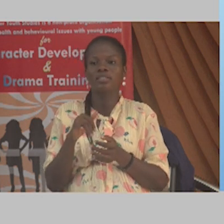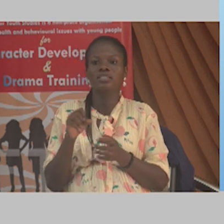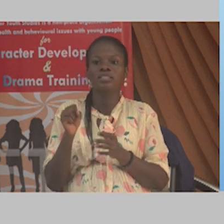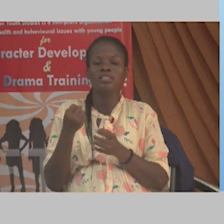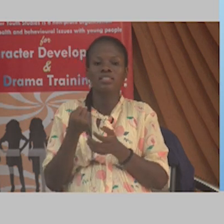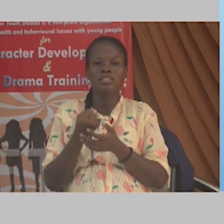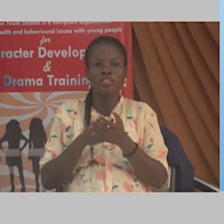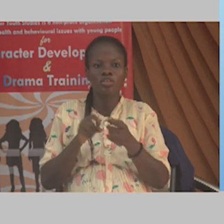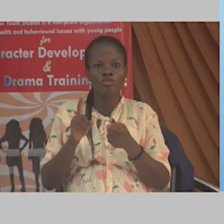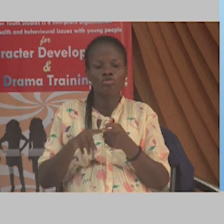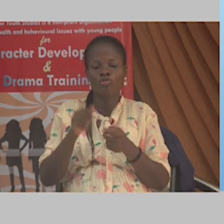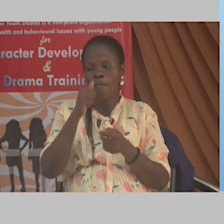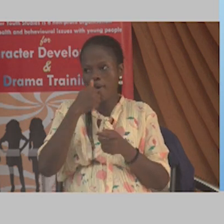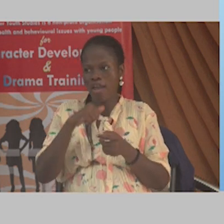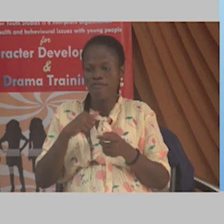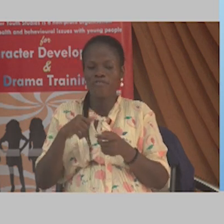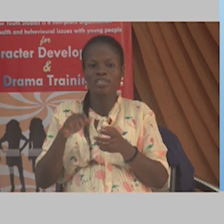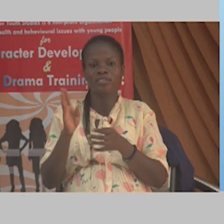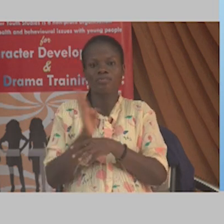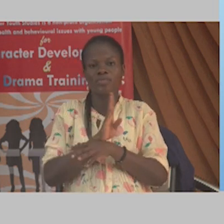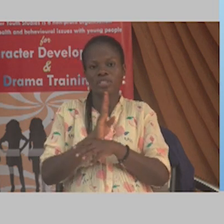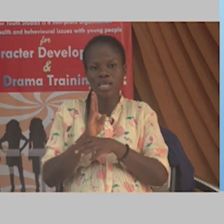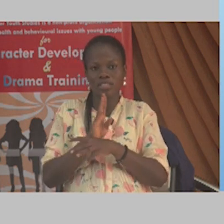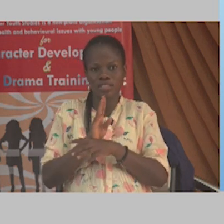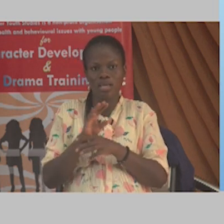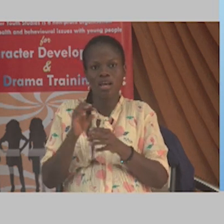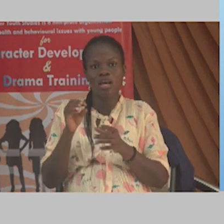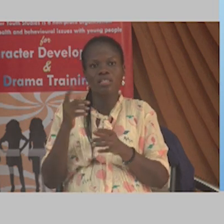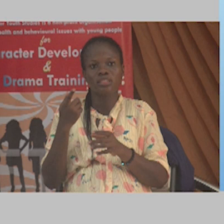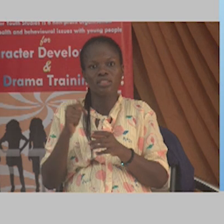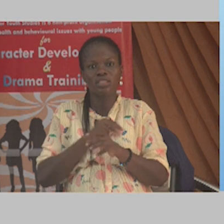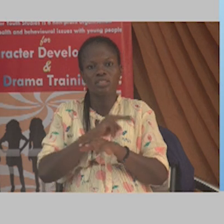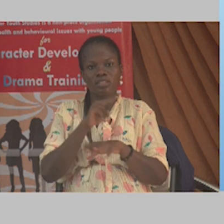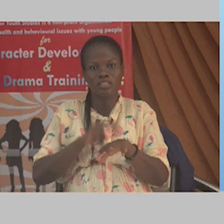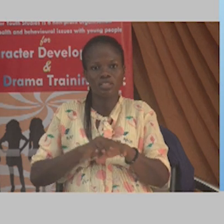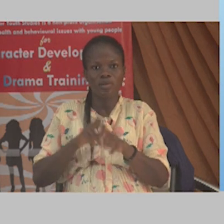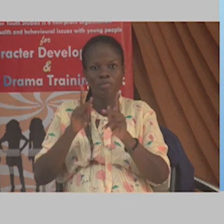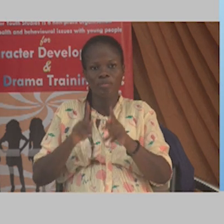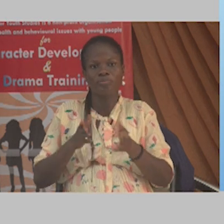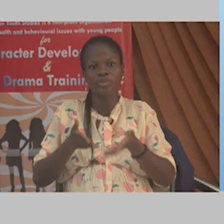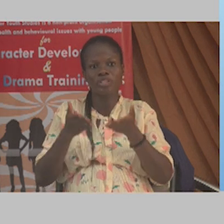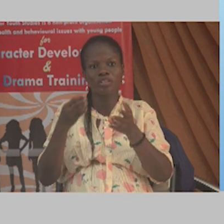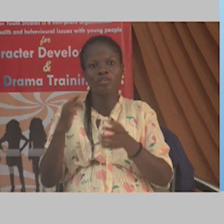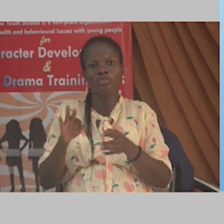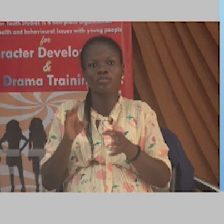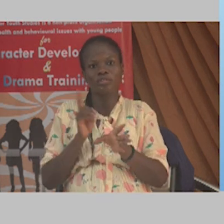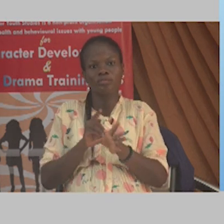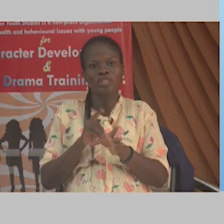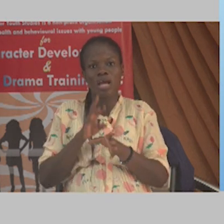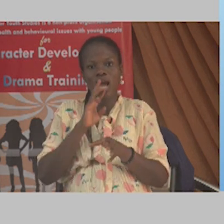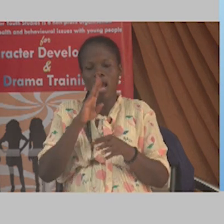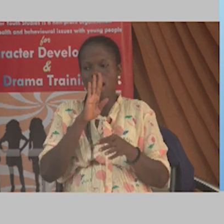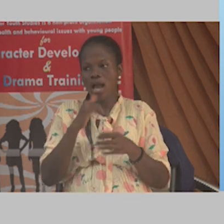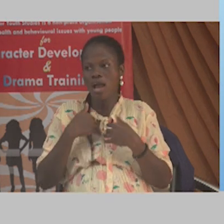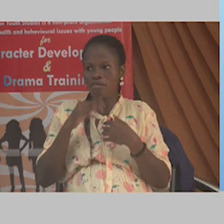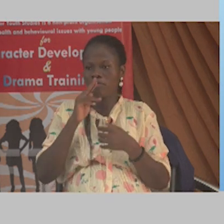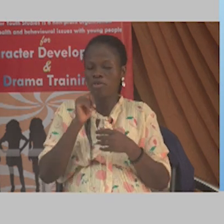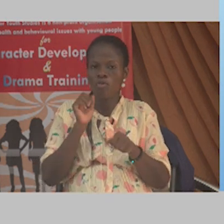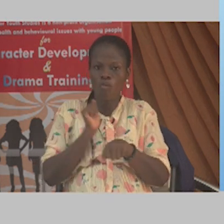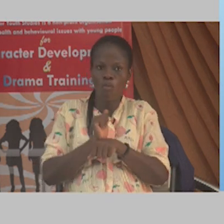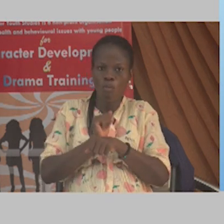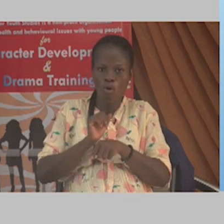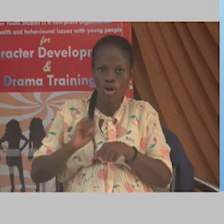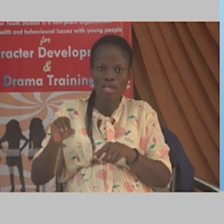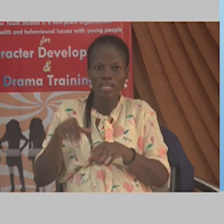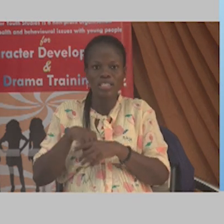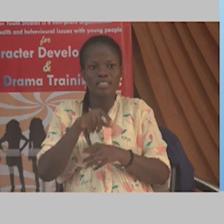to privately owned businesses. Of course, the National Commission for Persons with Disabilities has been working in this area and